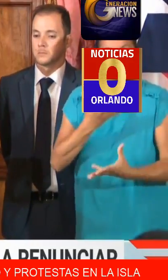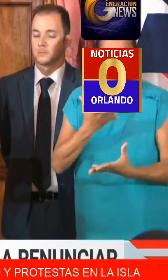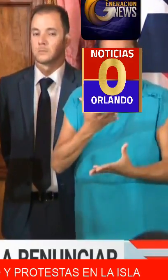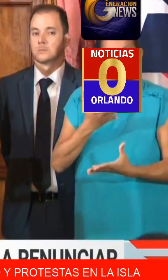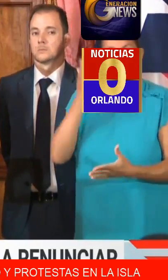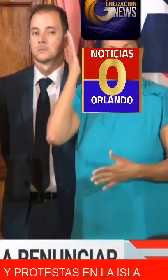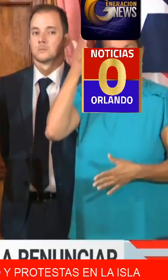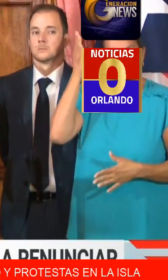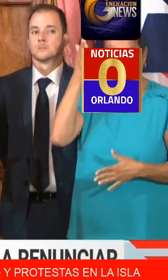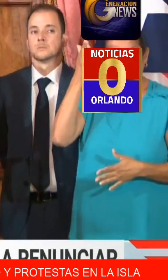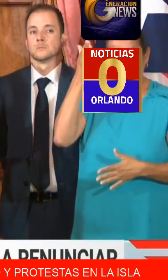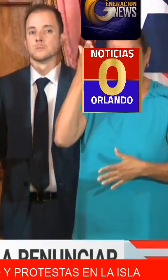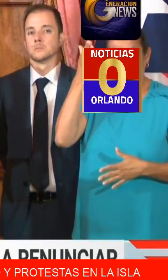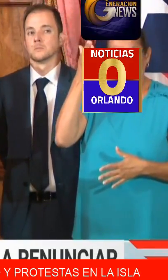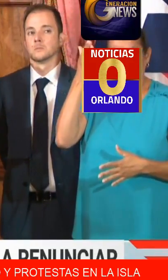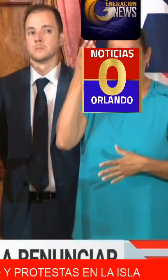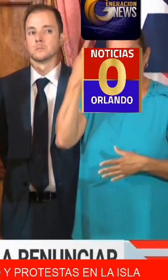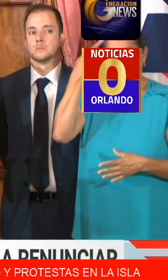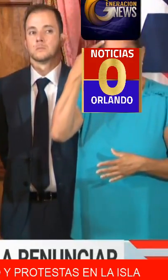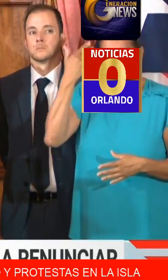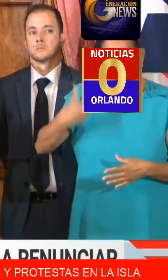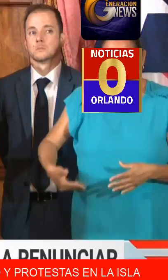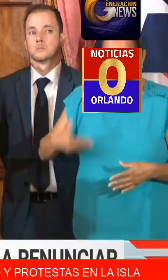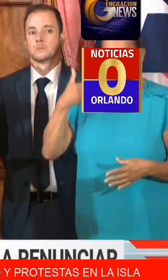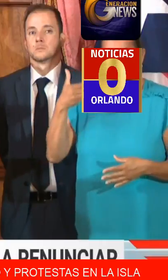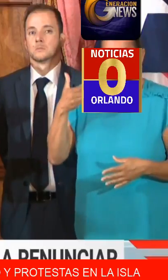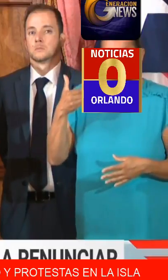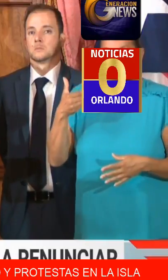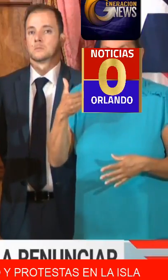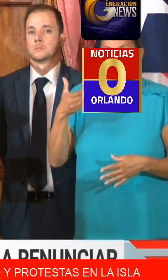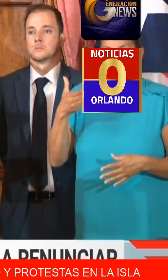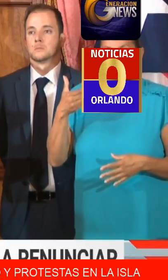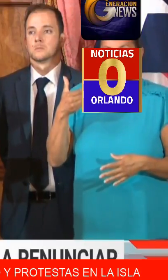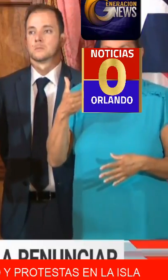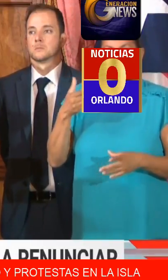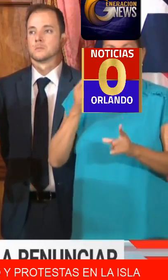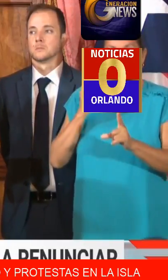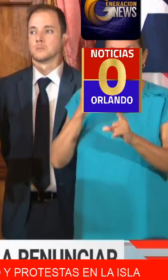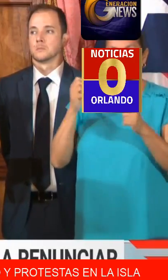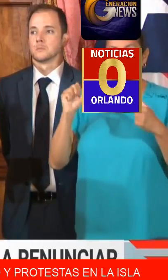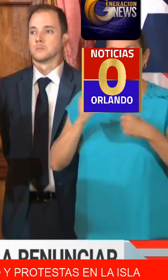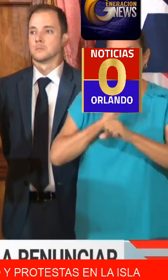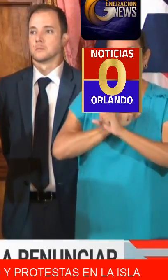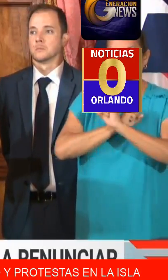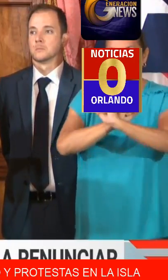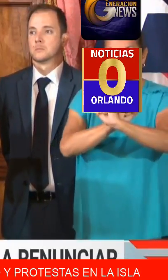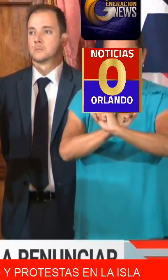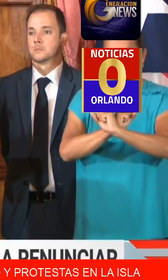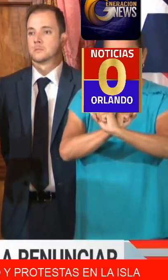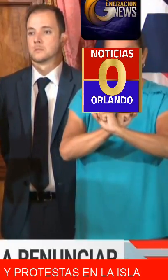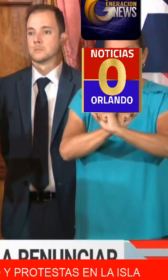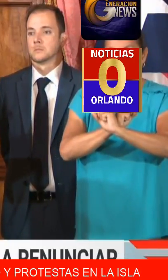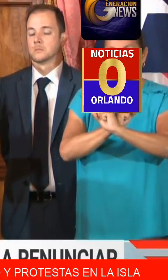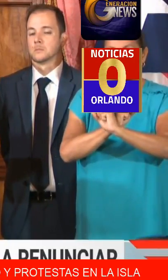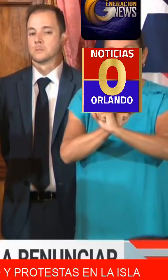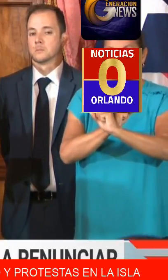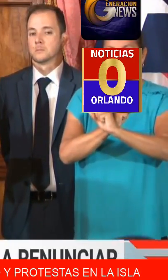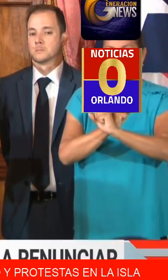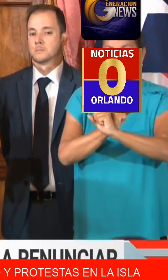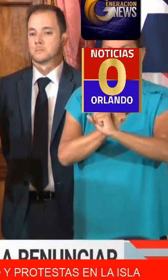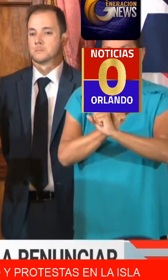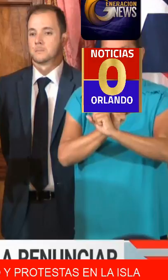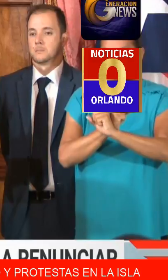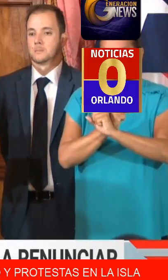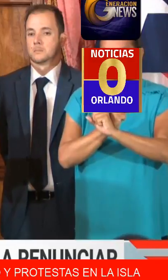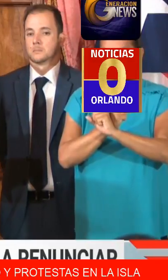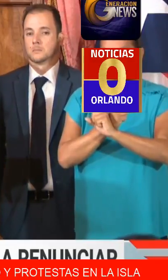press to answer questions, but to state essentially the events that occurred